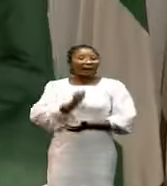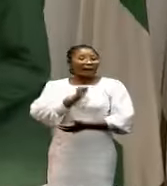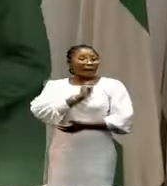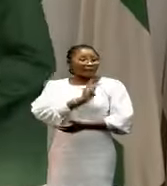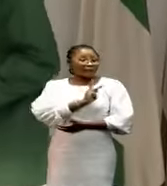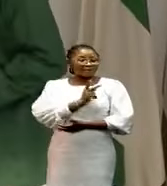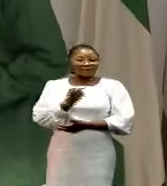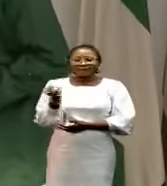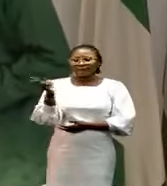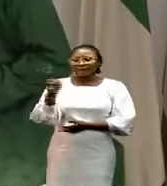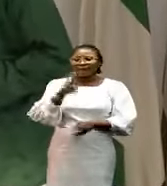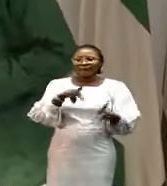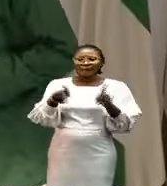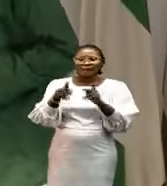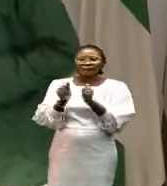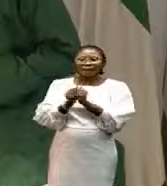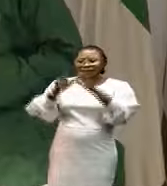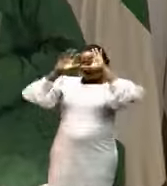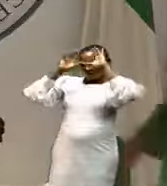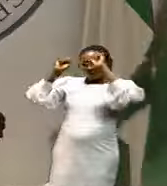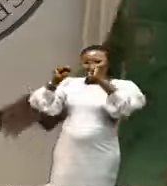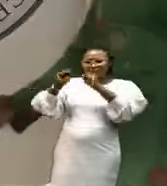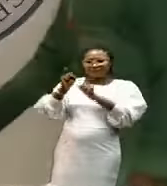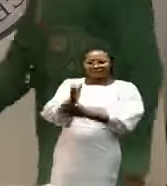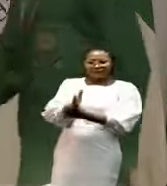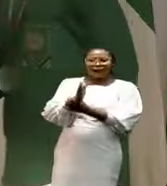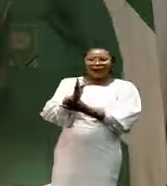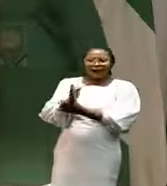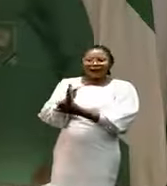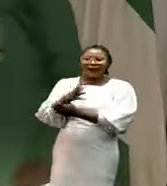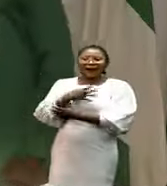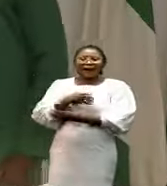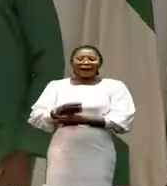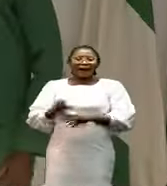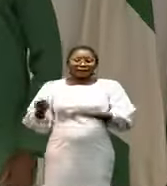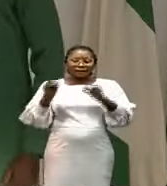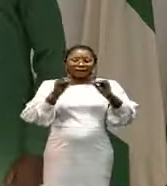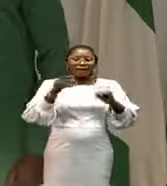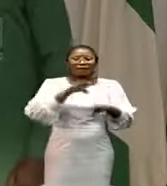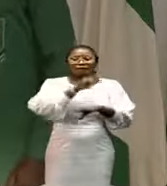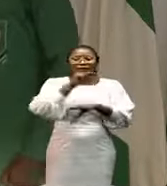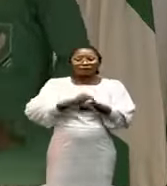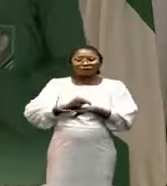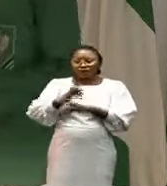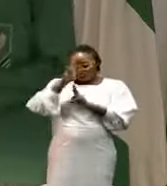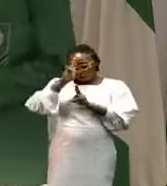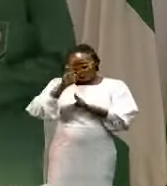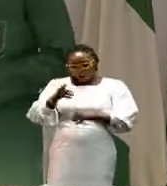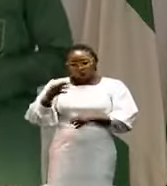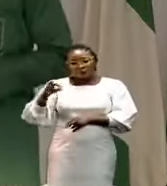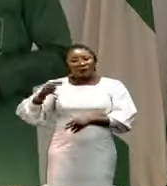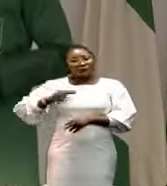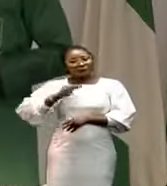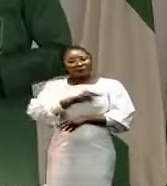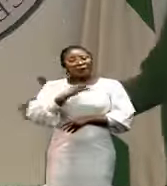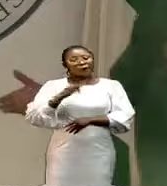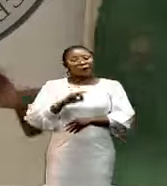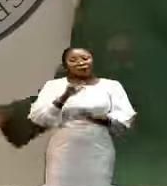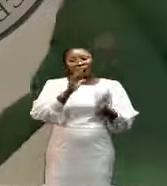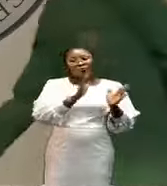Appreciating their performance with a presidential handshake and conferment of national honor of Member of the Order of the